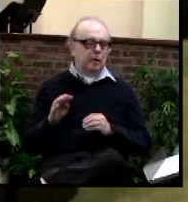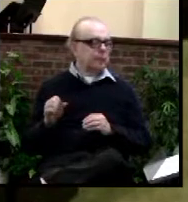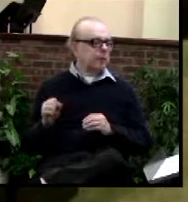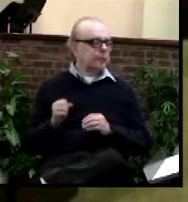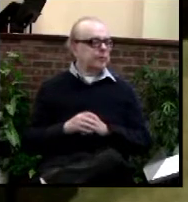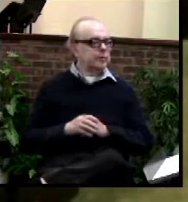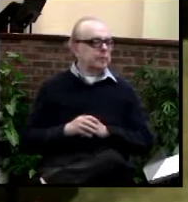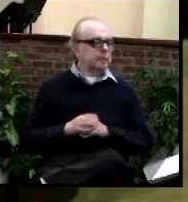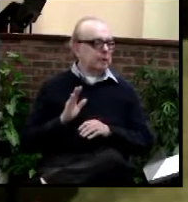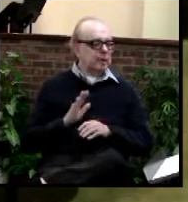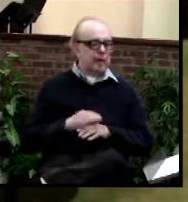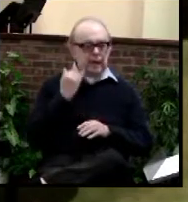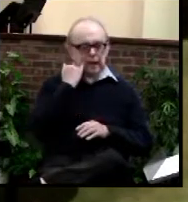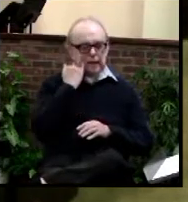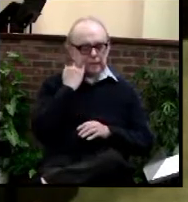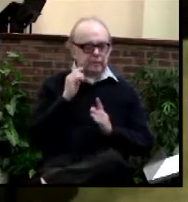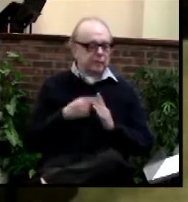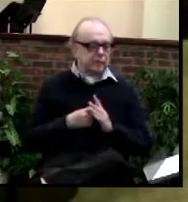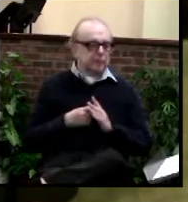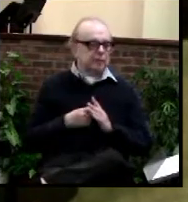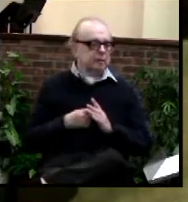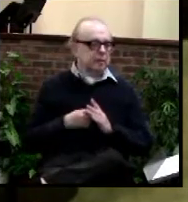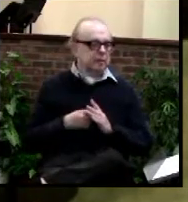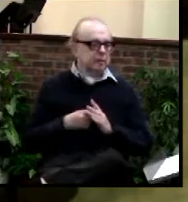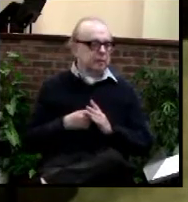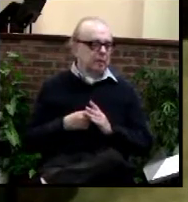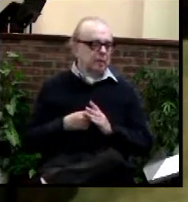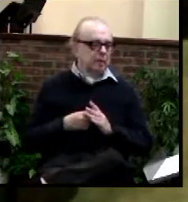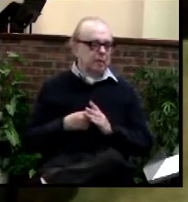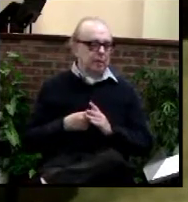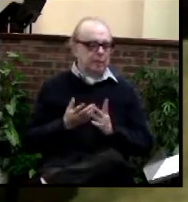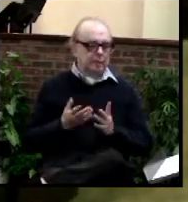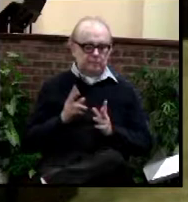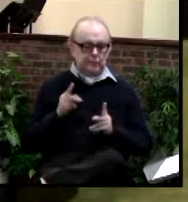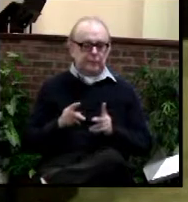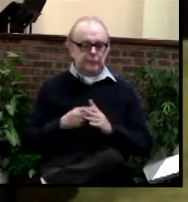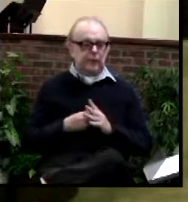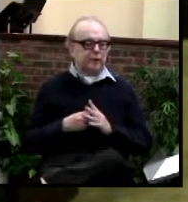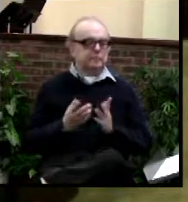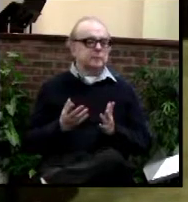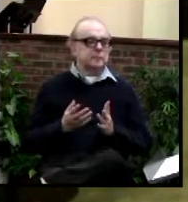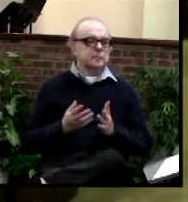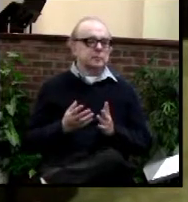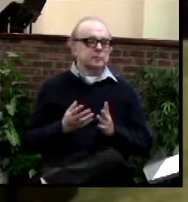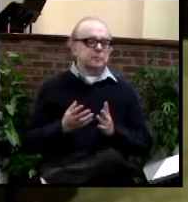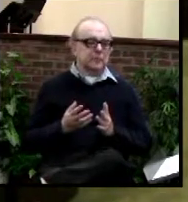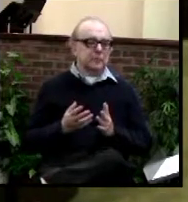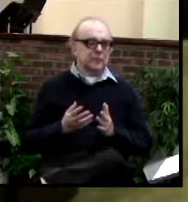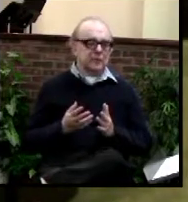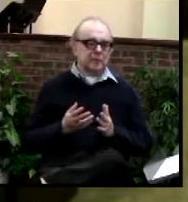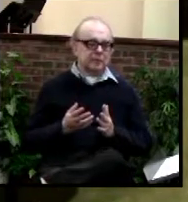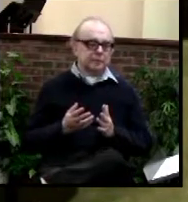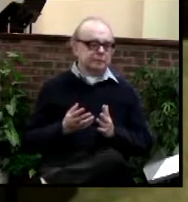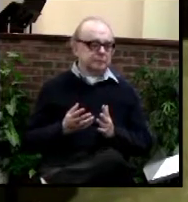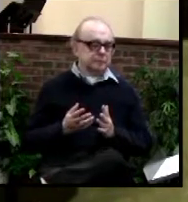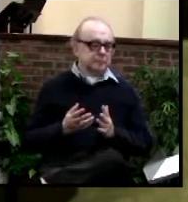than if he just starts. I say he, it could be she, okay? Politically correct here. Whoever that farmer